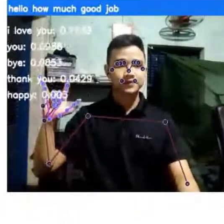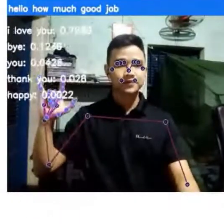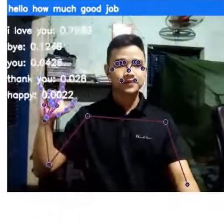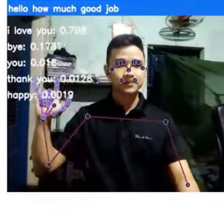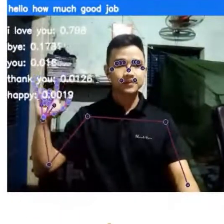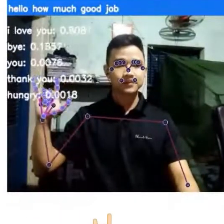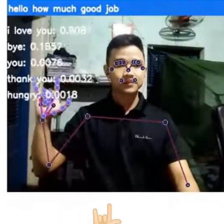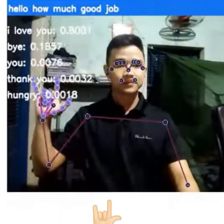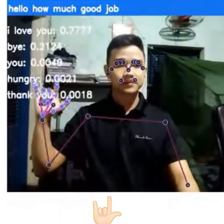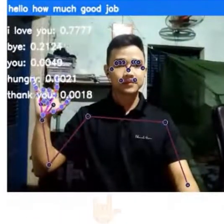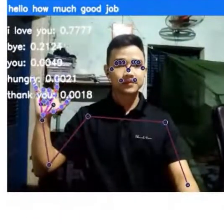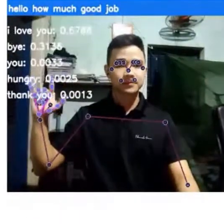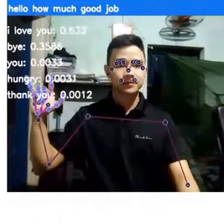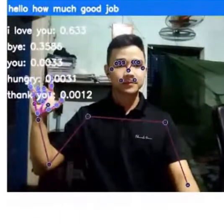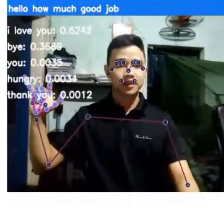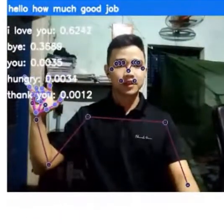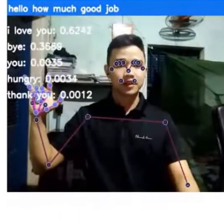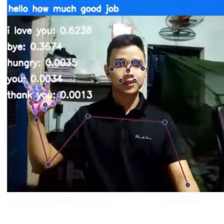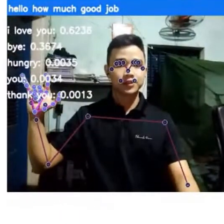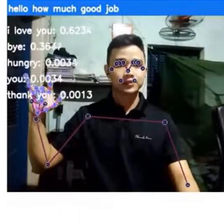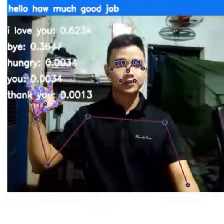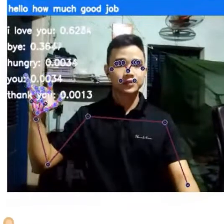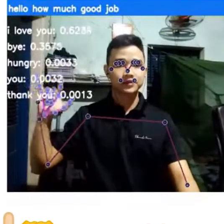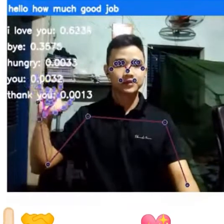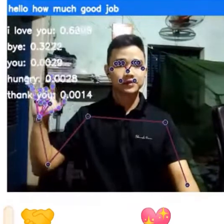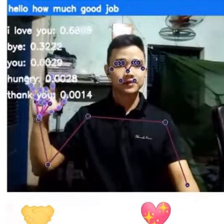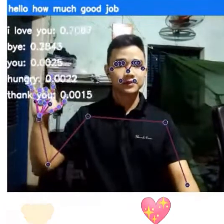I love you. Yeah, good job.